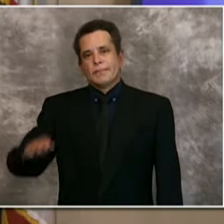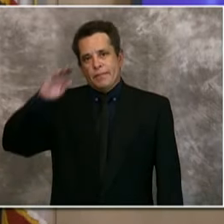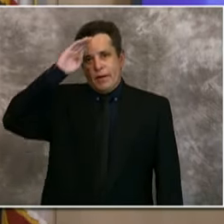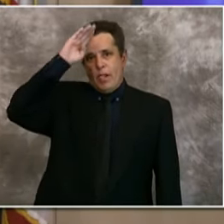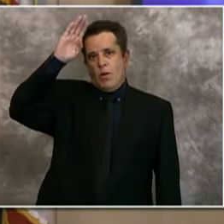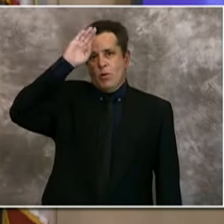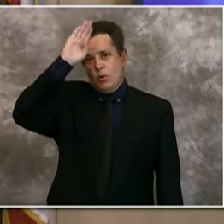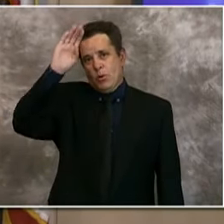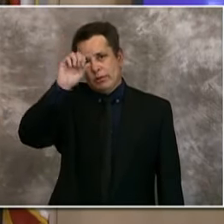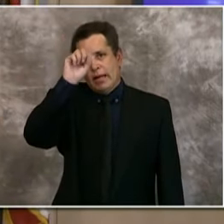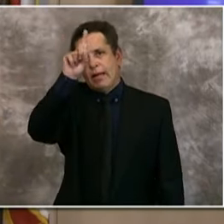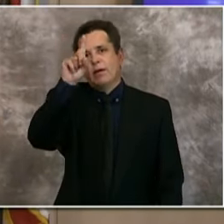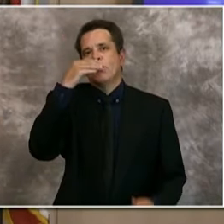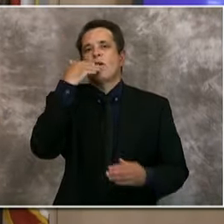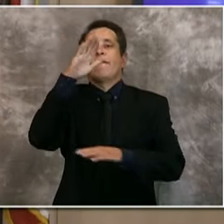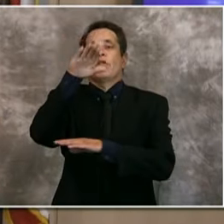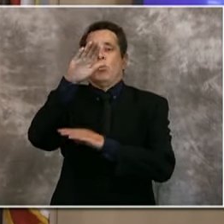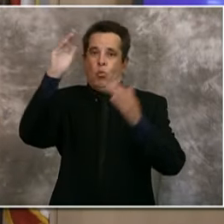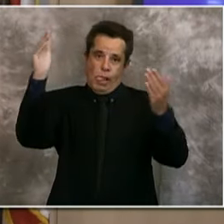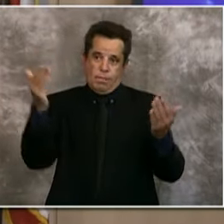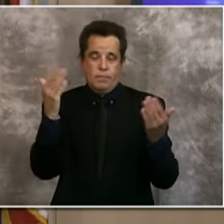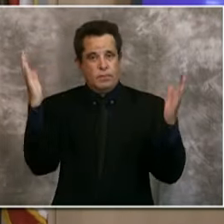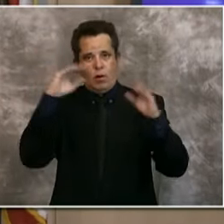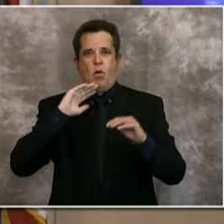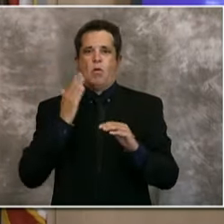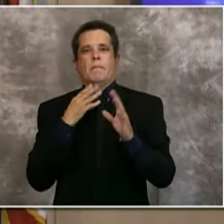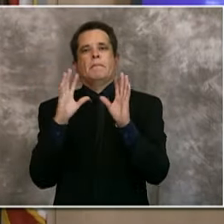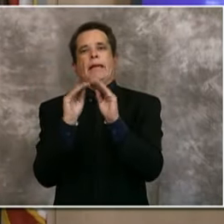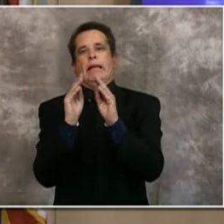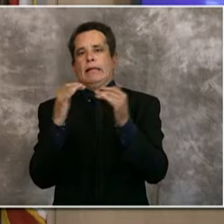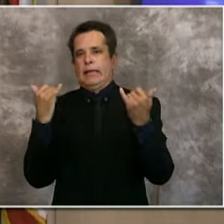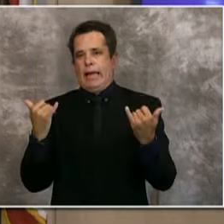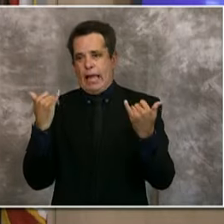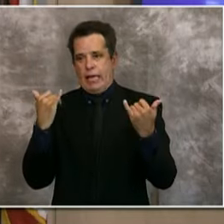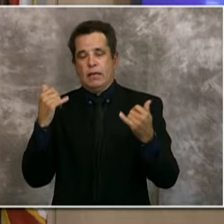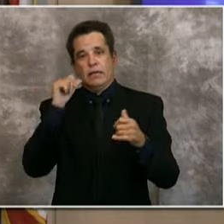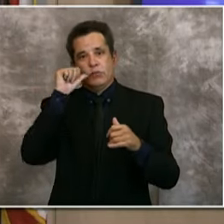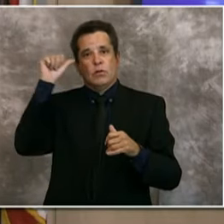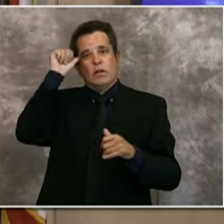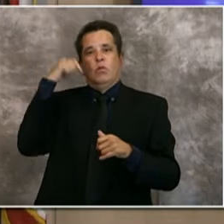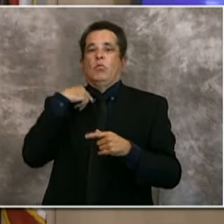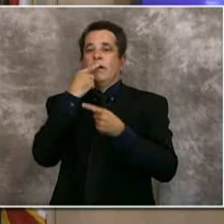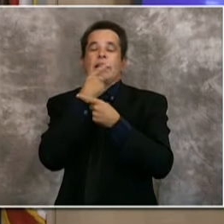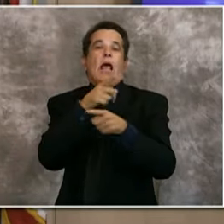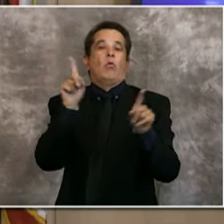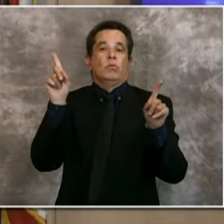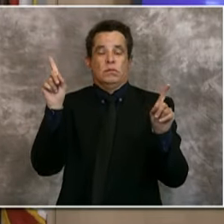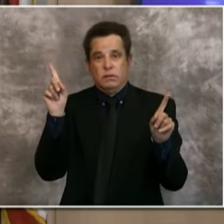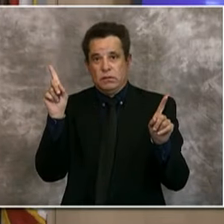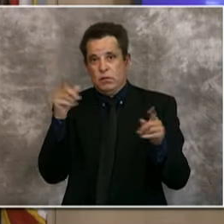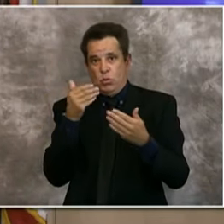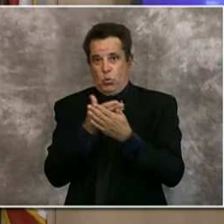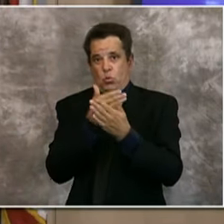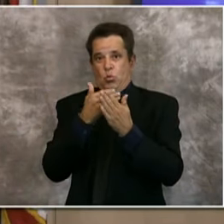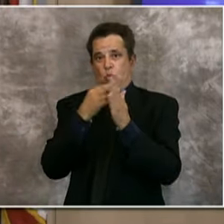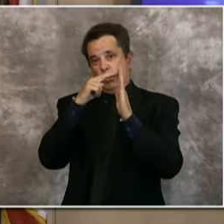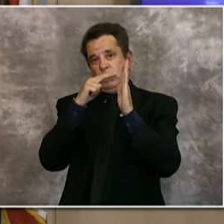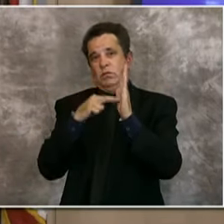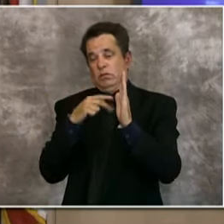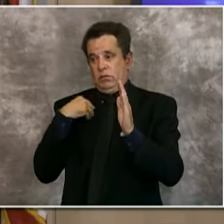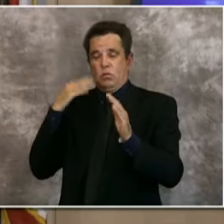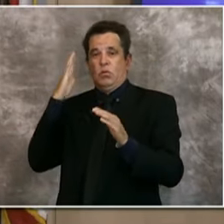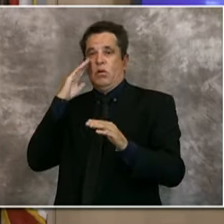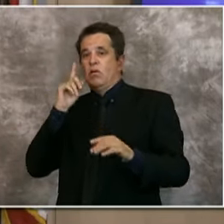Good afternoon and welcome to our media briefing. Yesterday we announced a few new measures that will be